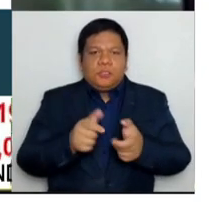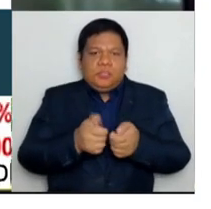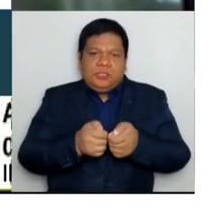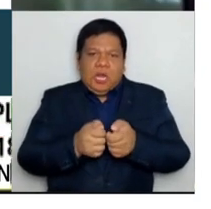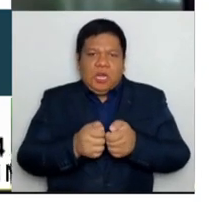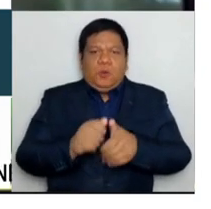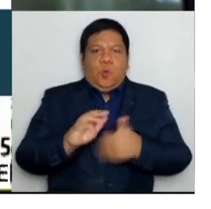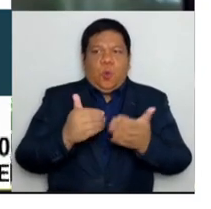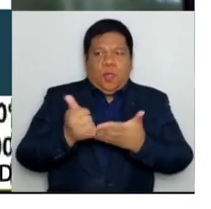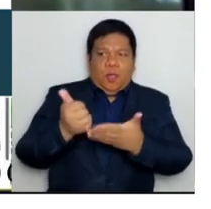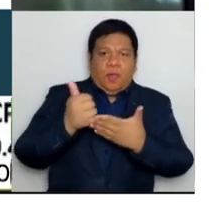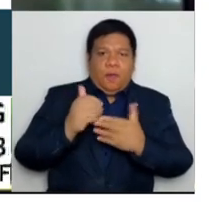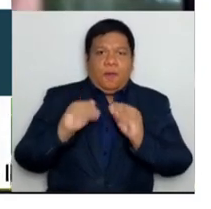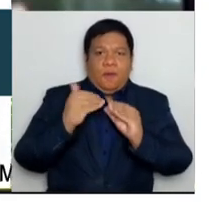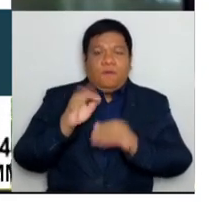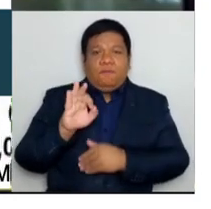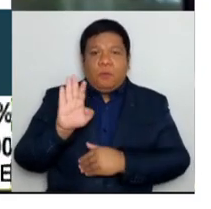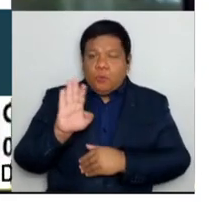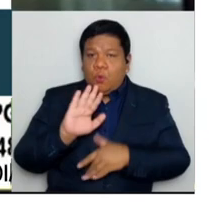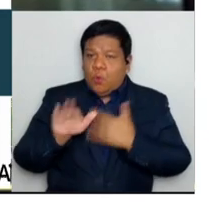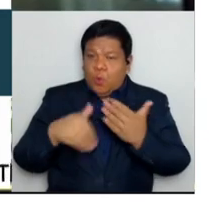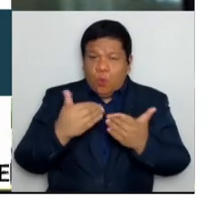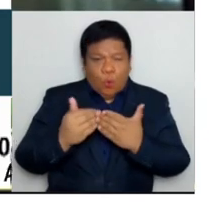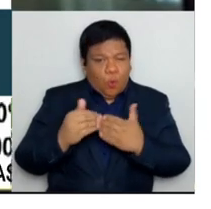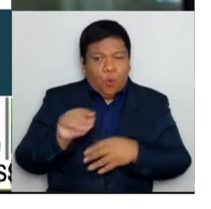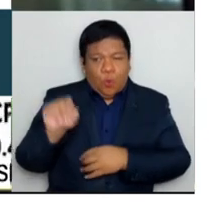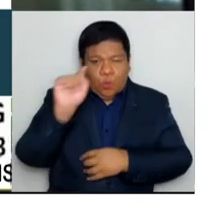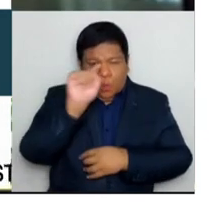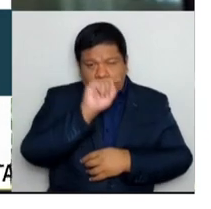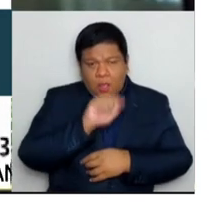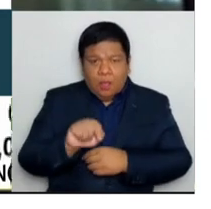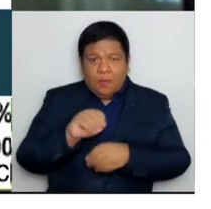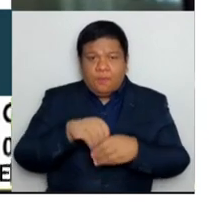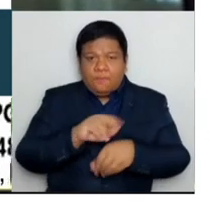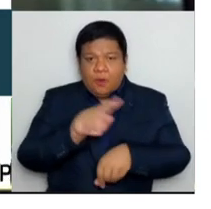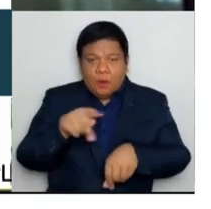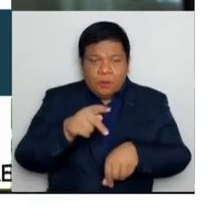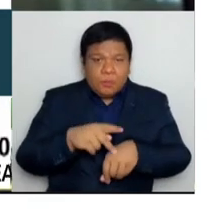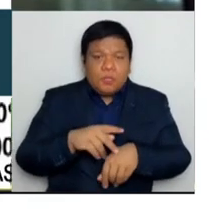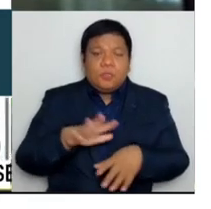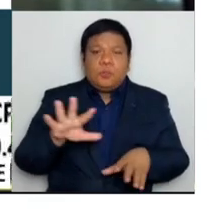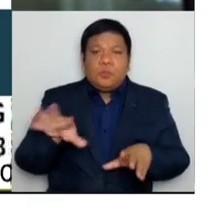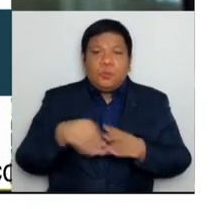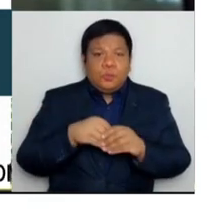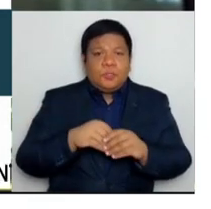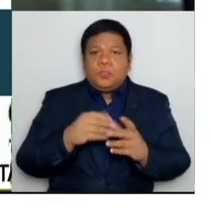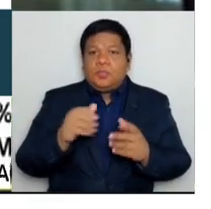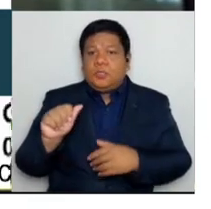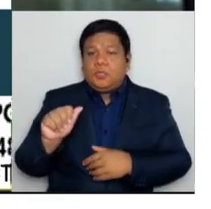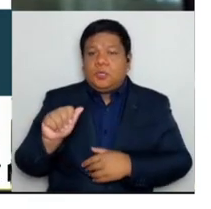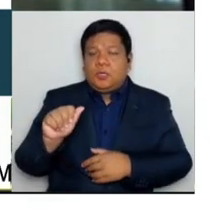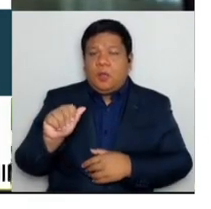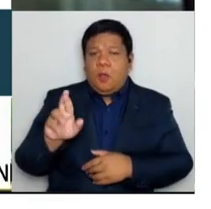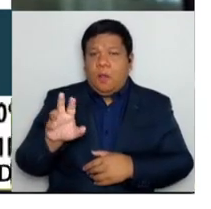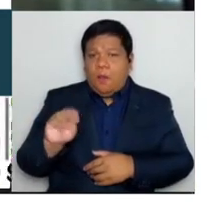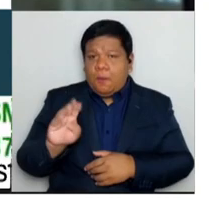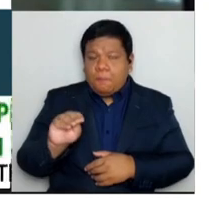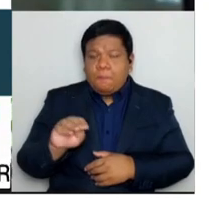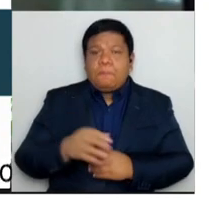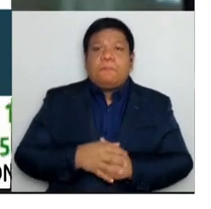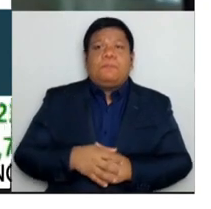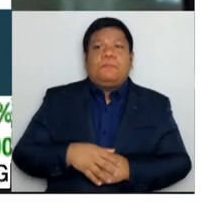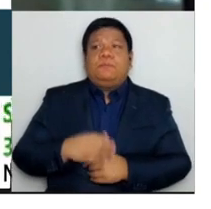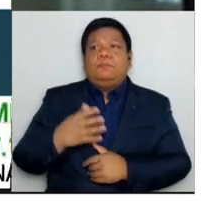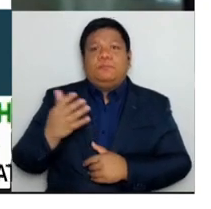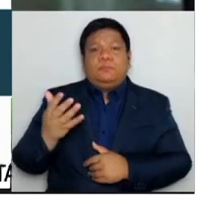on Facebook in all parts of the country, including the Autonomous Region in Muslim Mindanao and